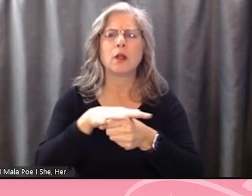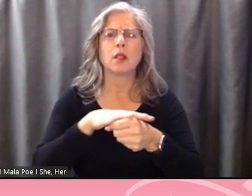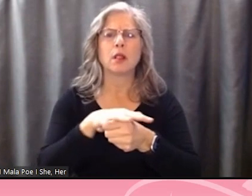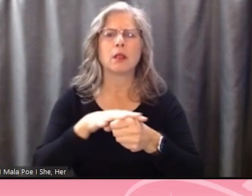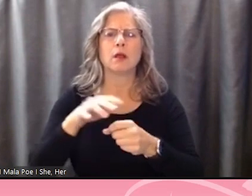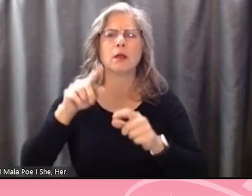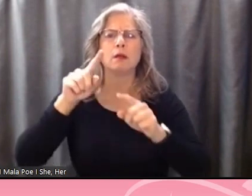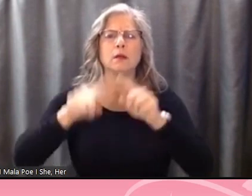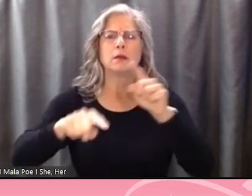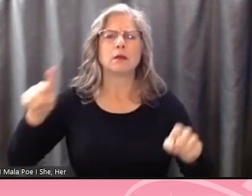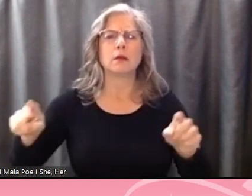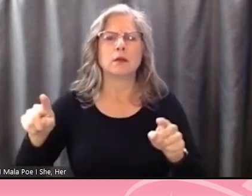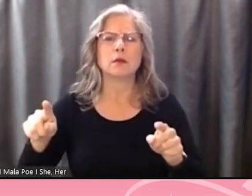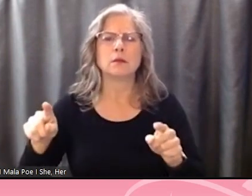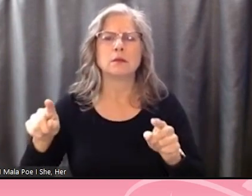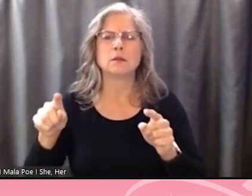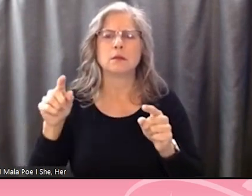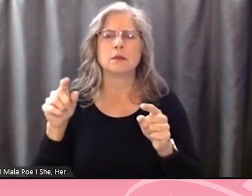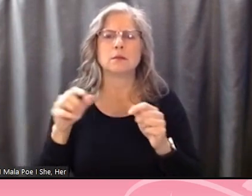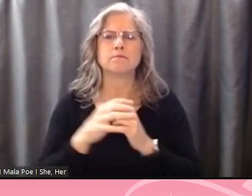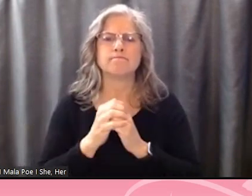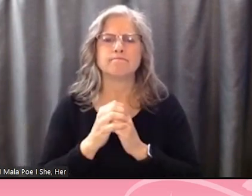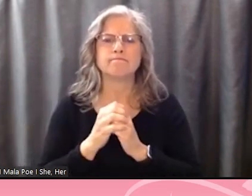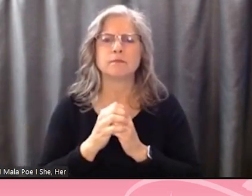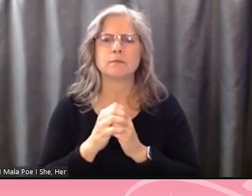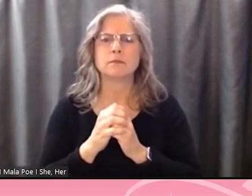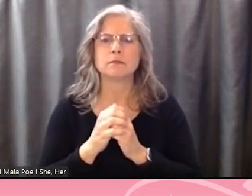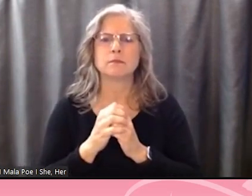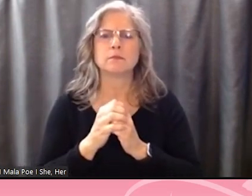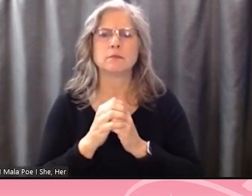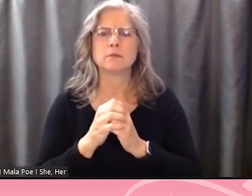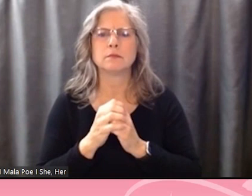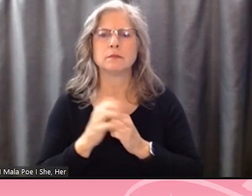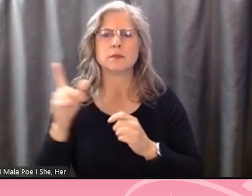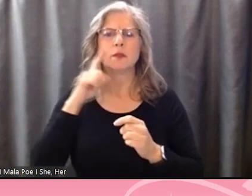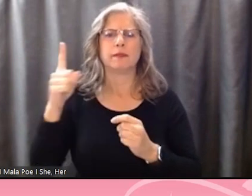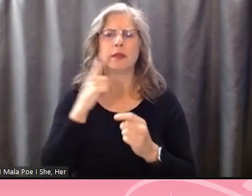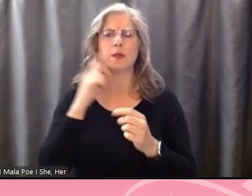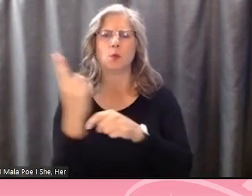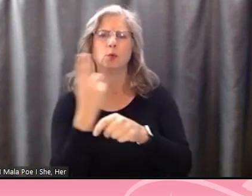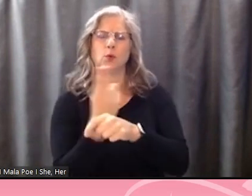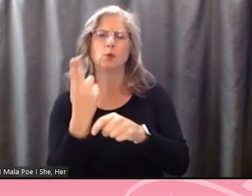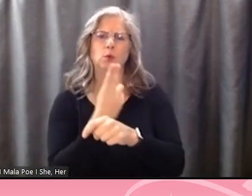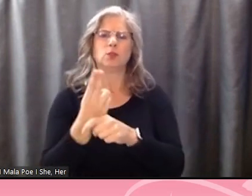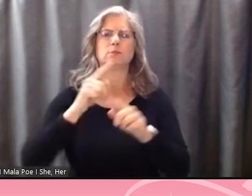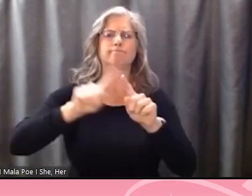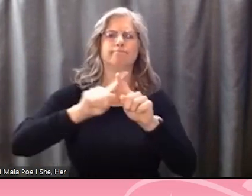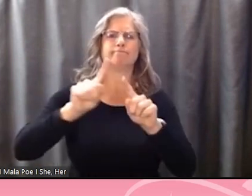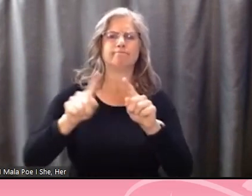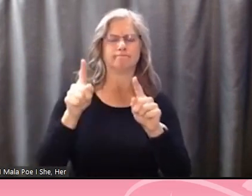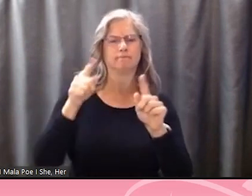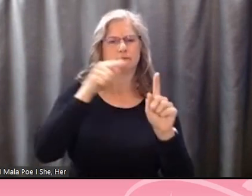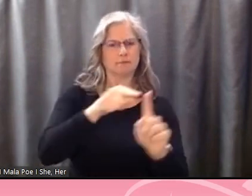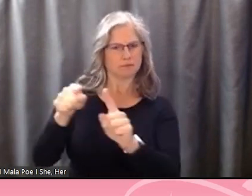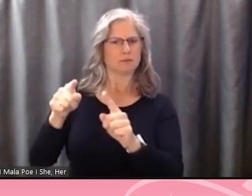variant, and many people work diligently to neutralize that regional variation. I would